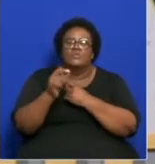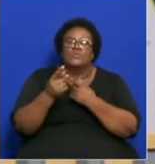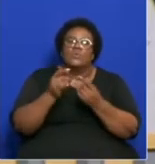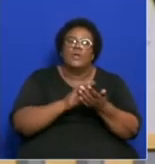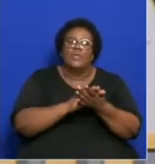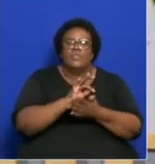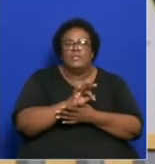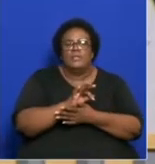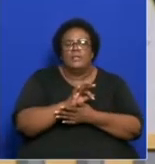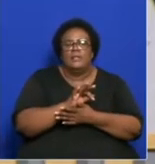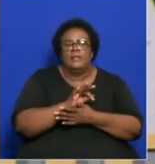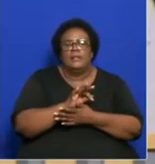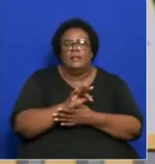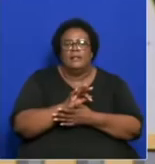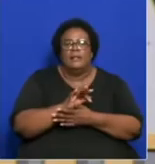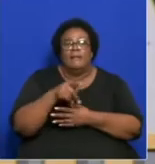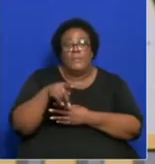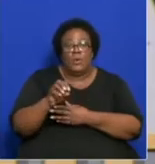invoices.